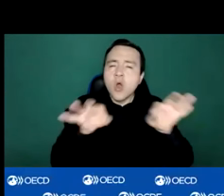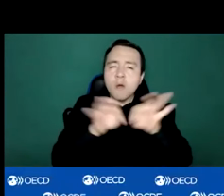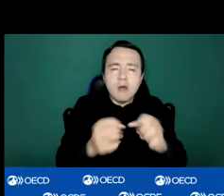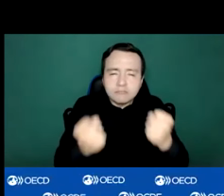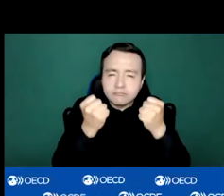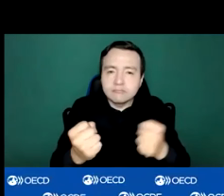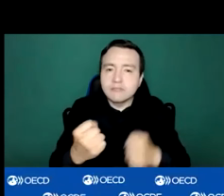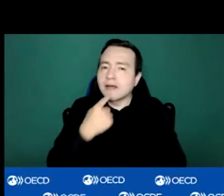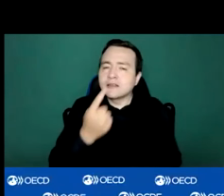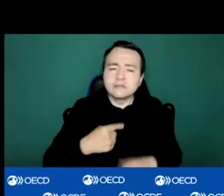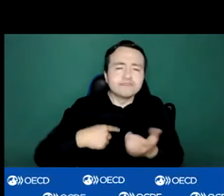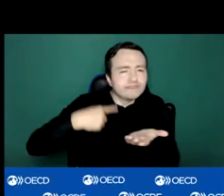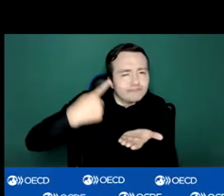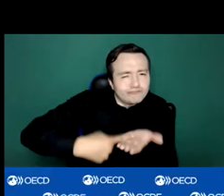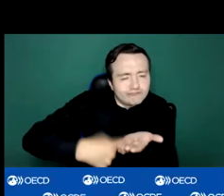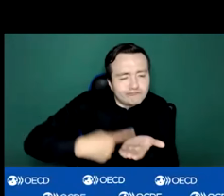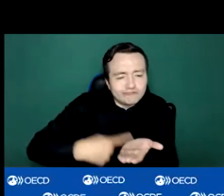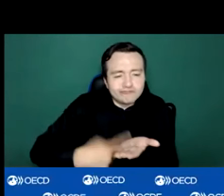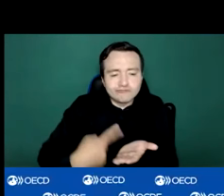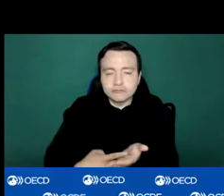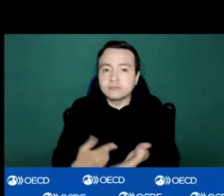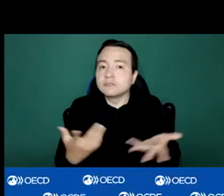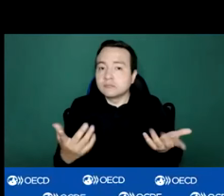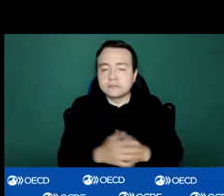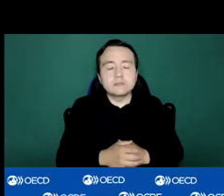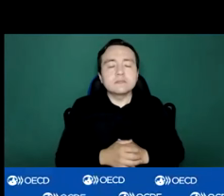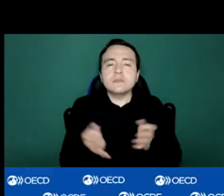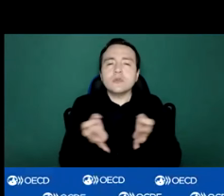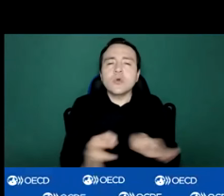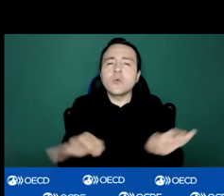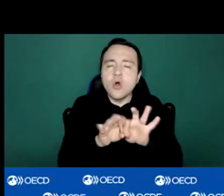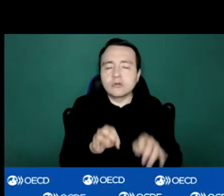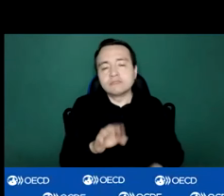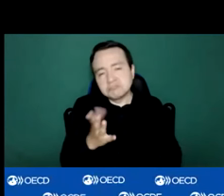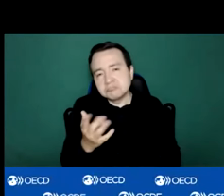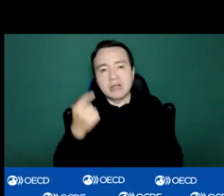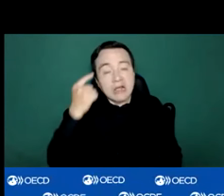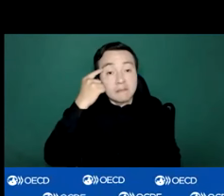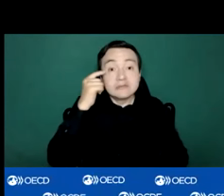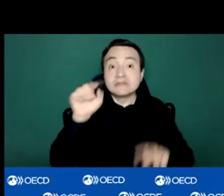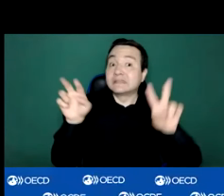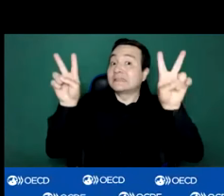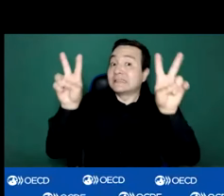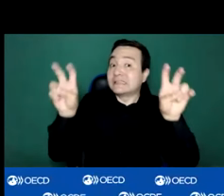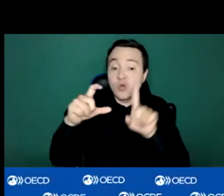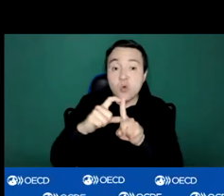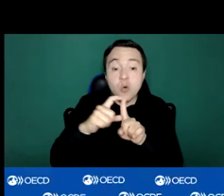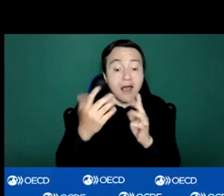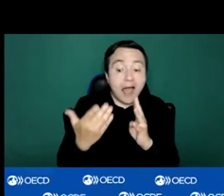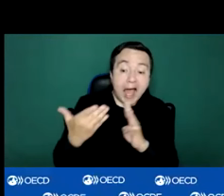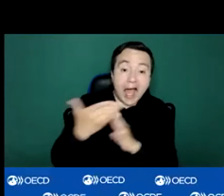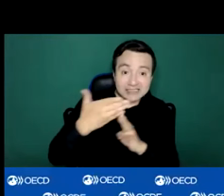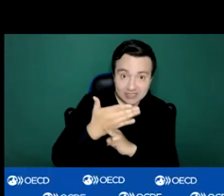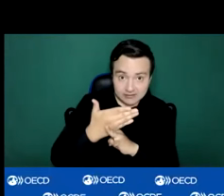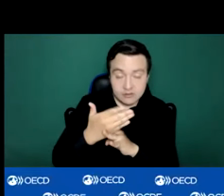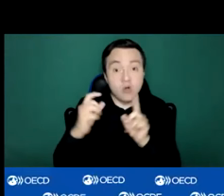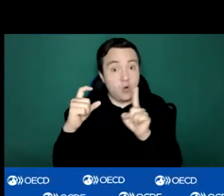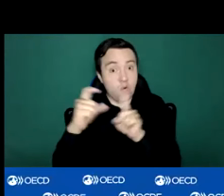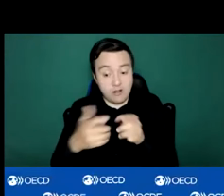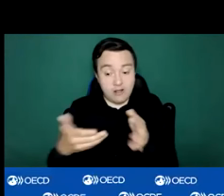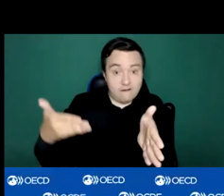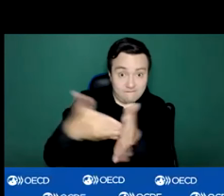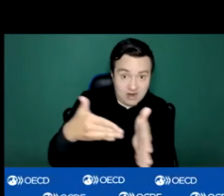about the access, we might be talking about barriers, but we also should be looking into from the perspective of the patient